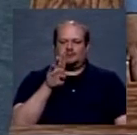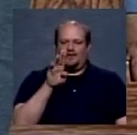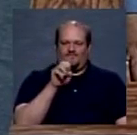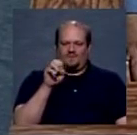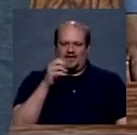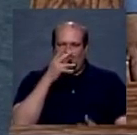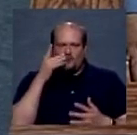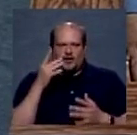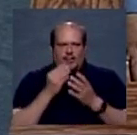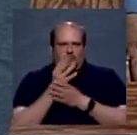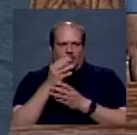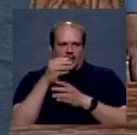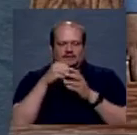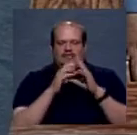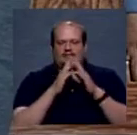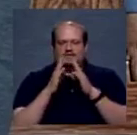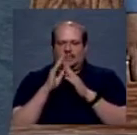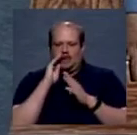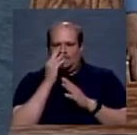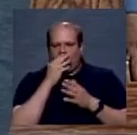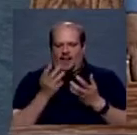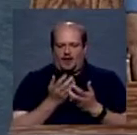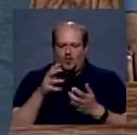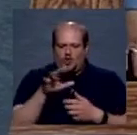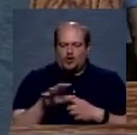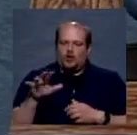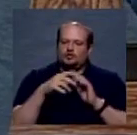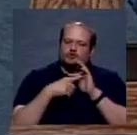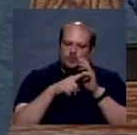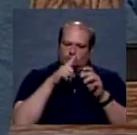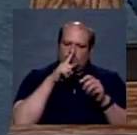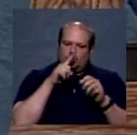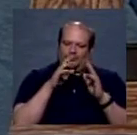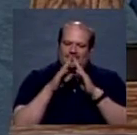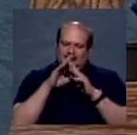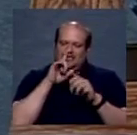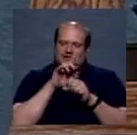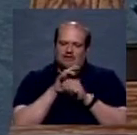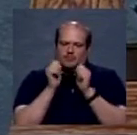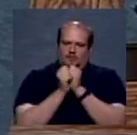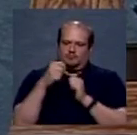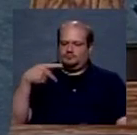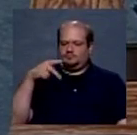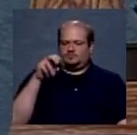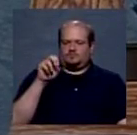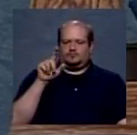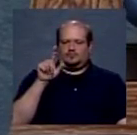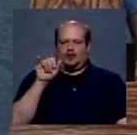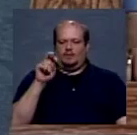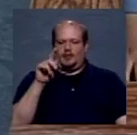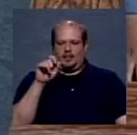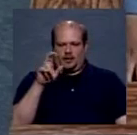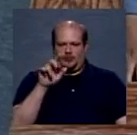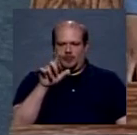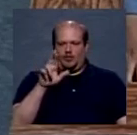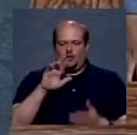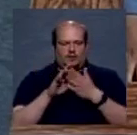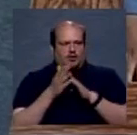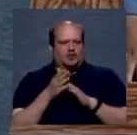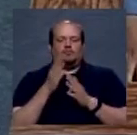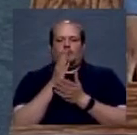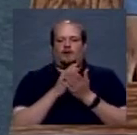plants in city flower gardens and plots also shows the city's commitment to pollinators. Having Little Rock become part of the Bee